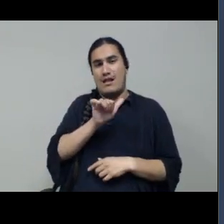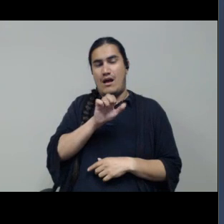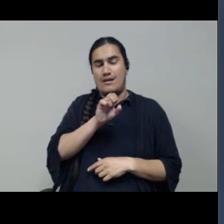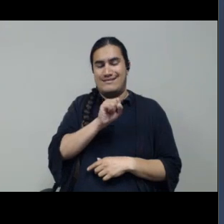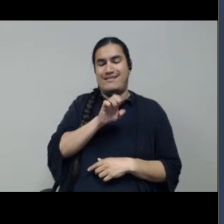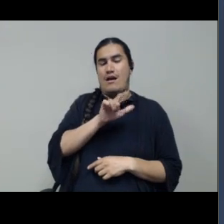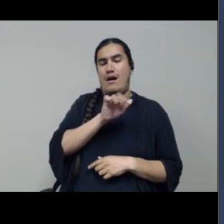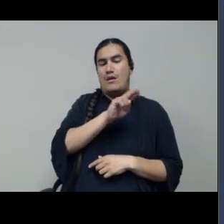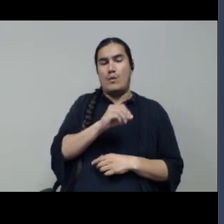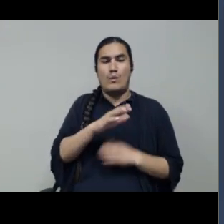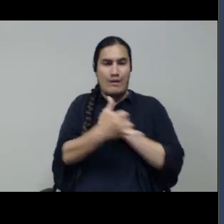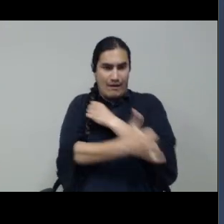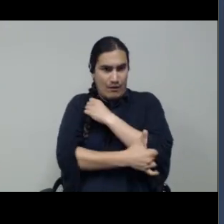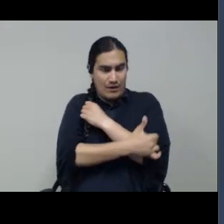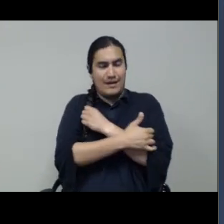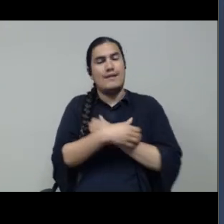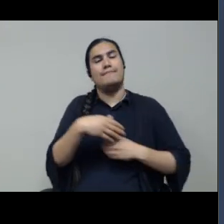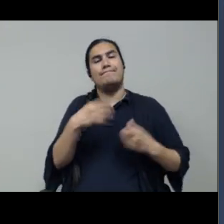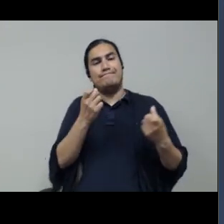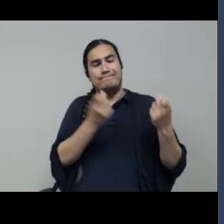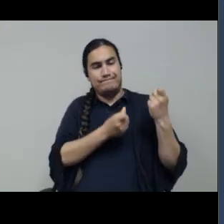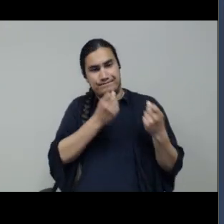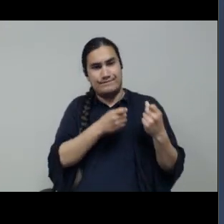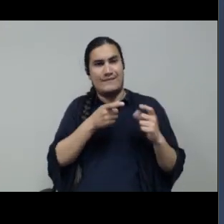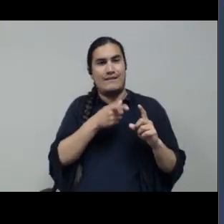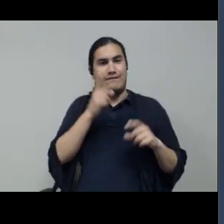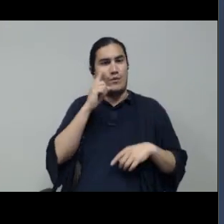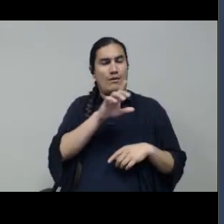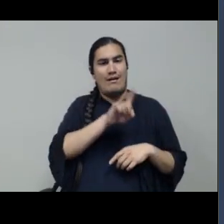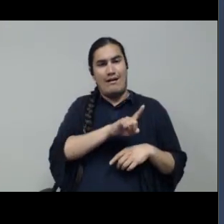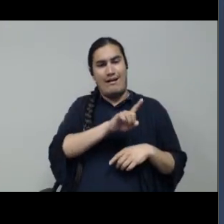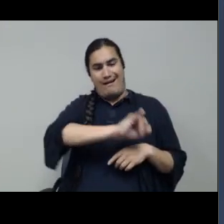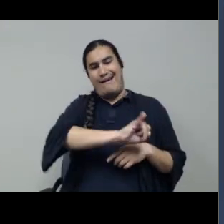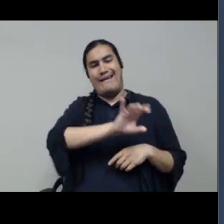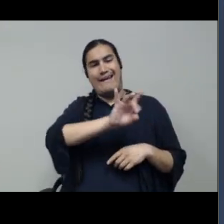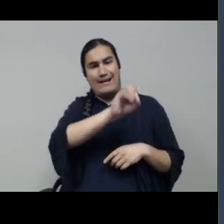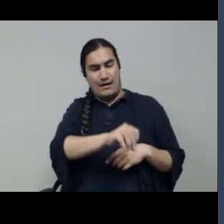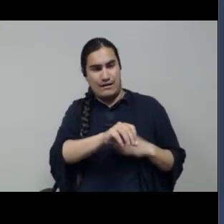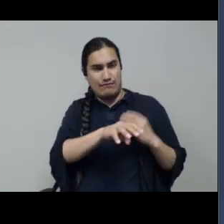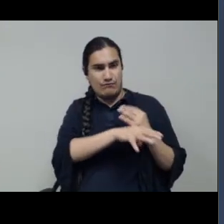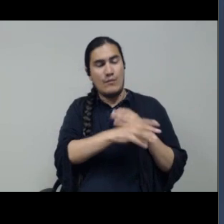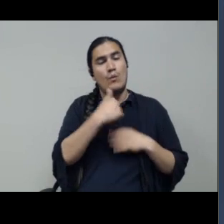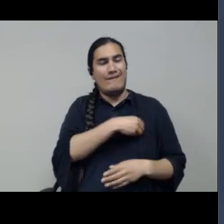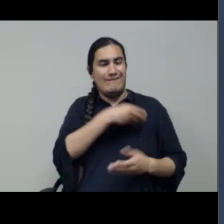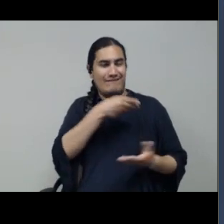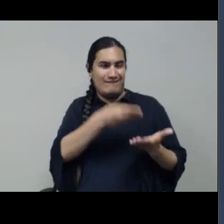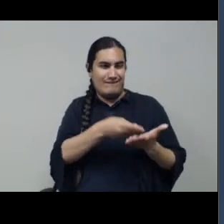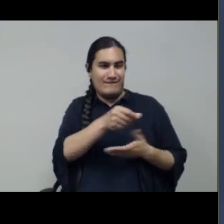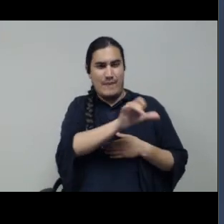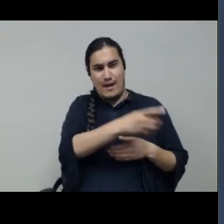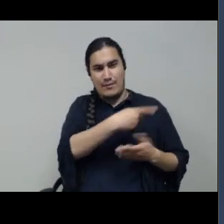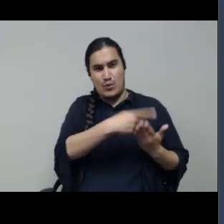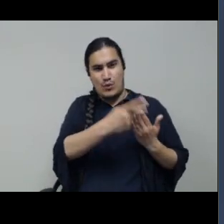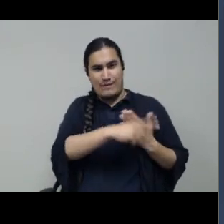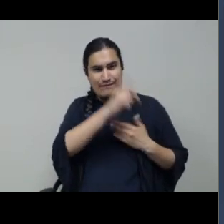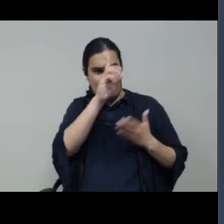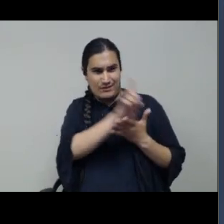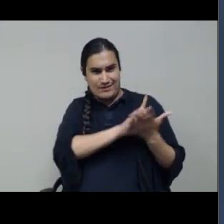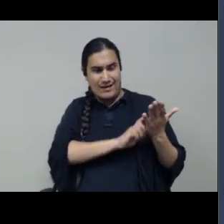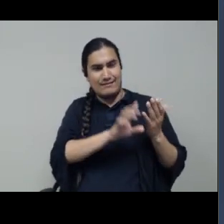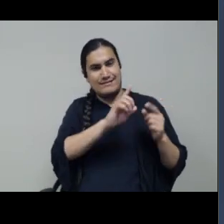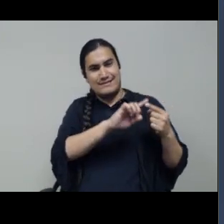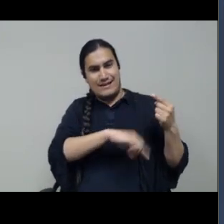commercial vehicle enforcement facility on I-80. And we funded this program in Trade Corridors for design in cycle